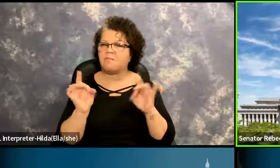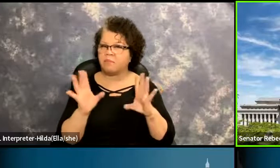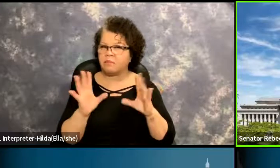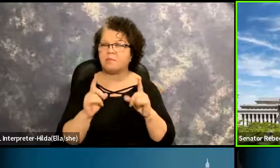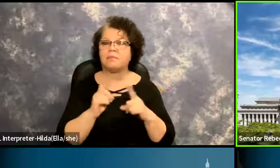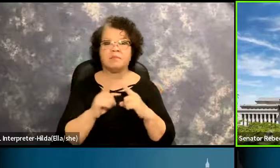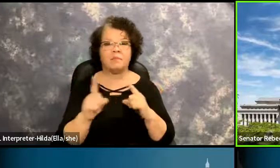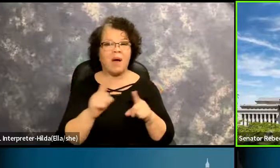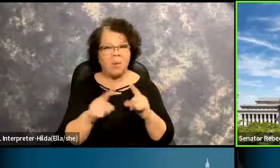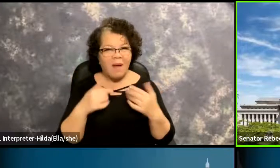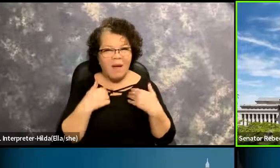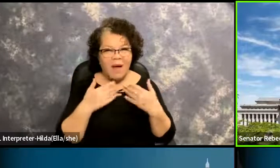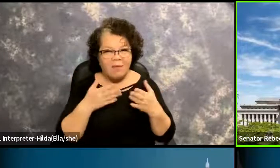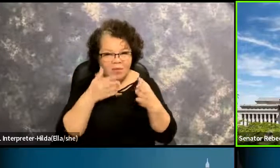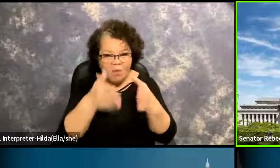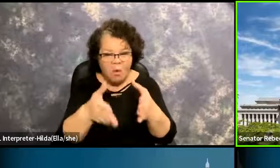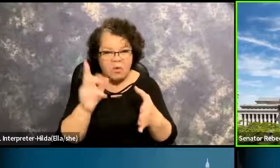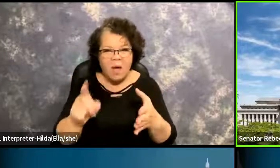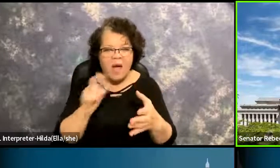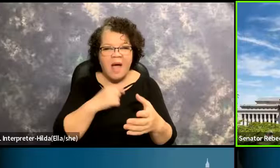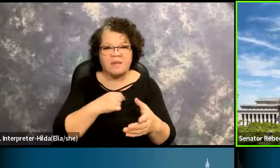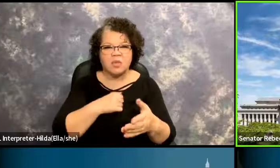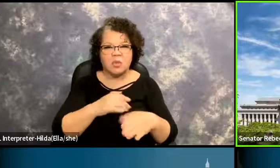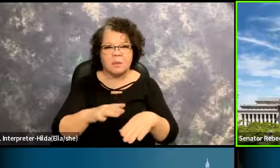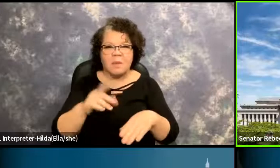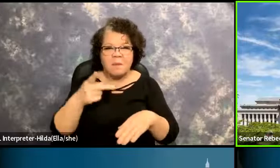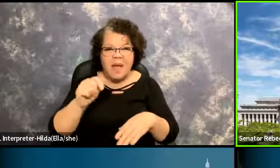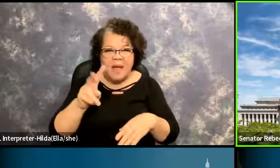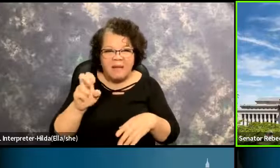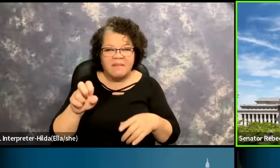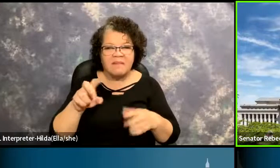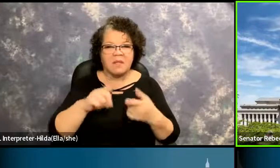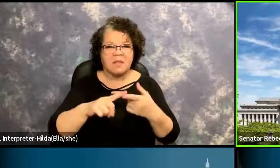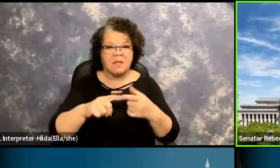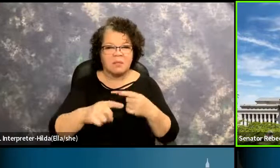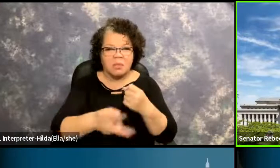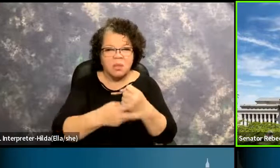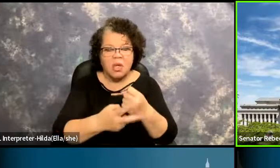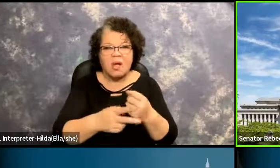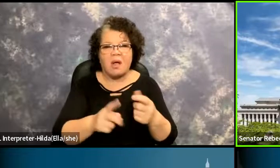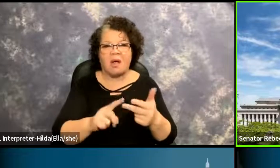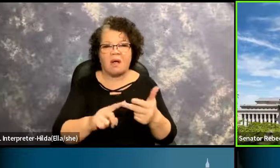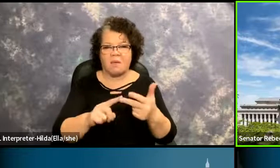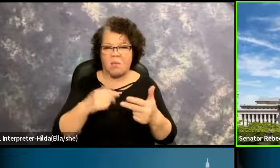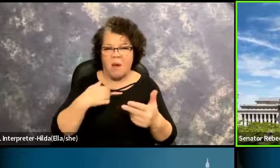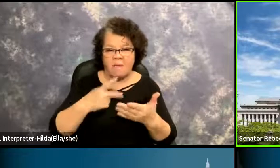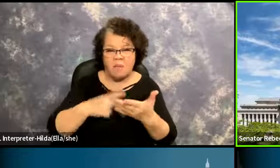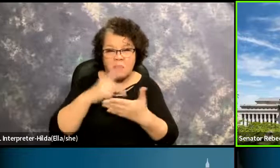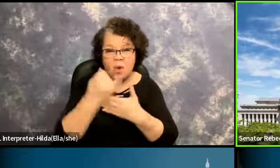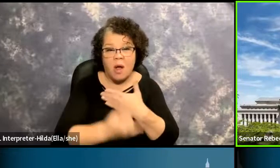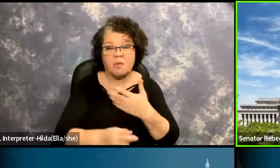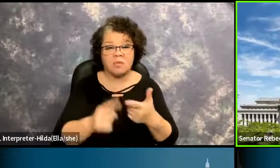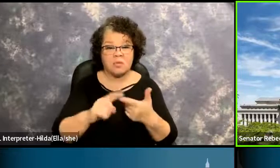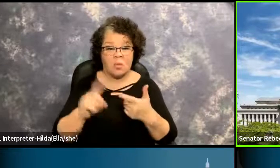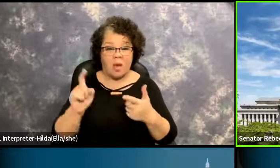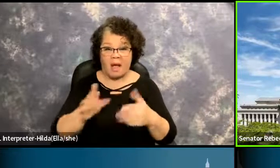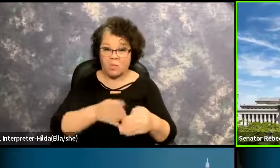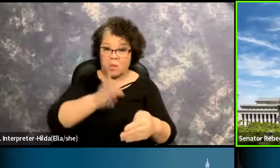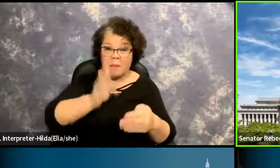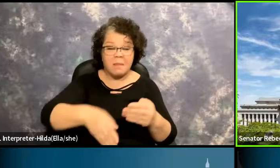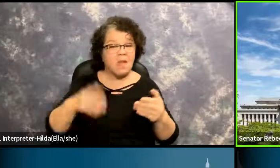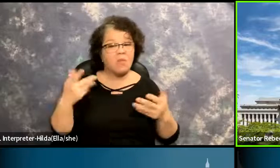to be paved and preserved. There are still projects that we have to complete that we already made commitments